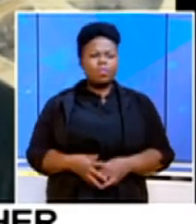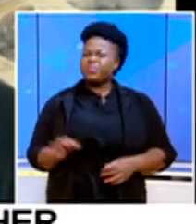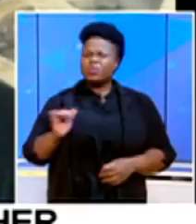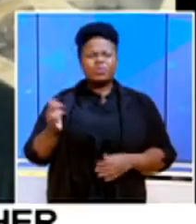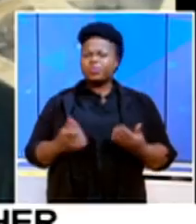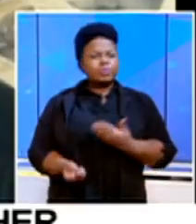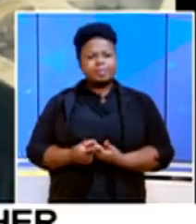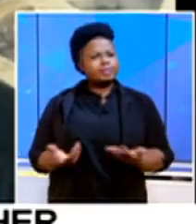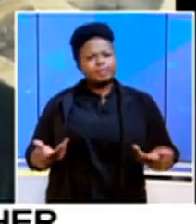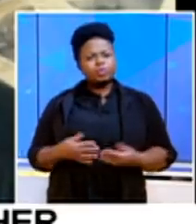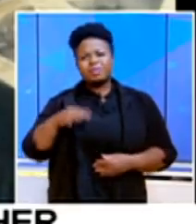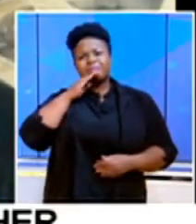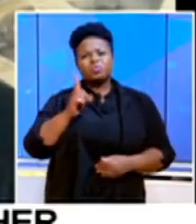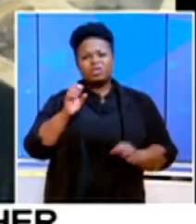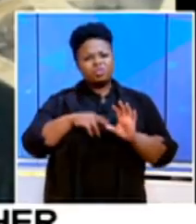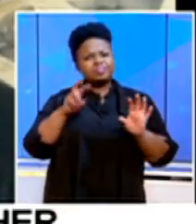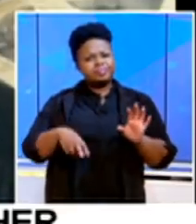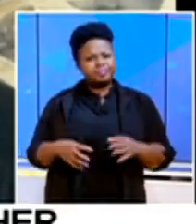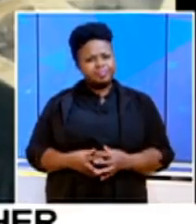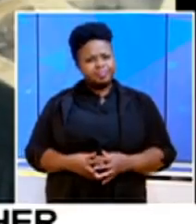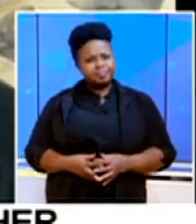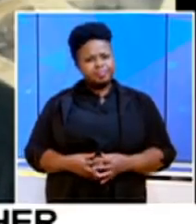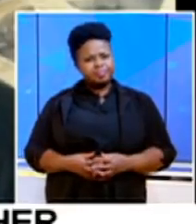or what exactly does step aside mean?